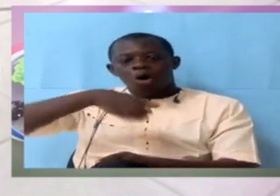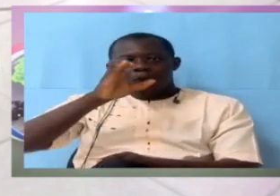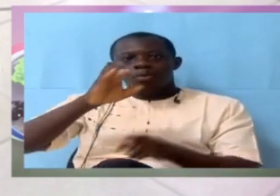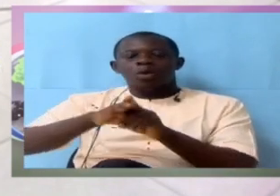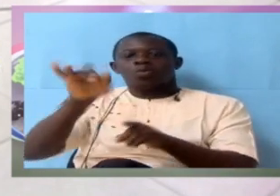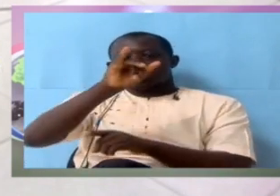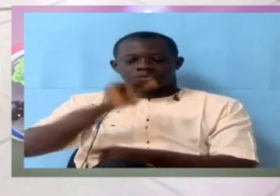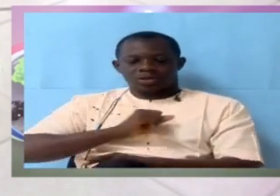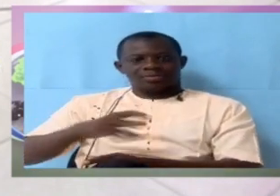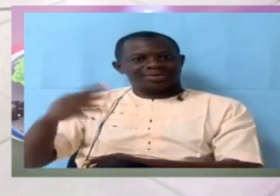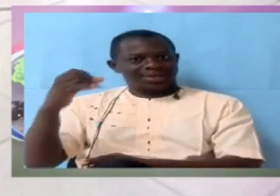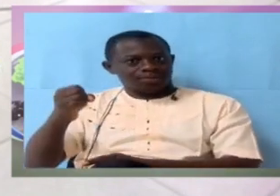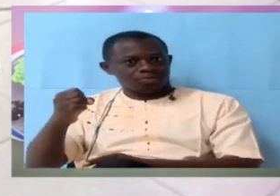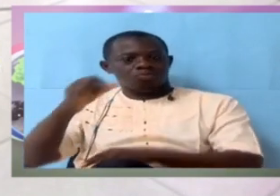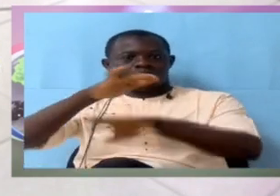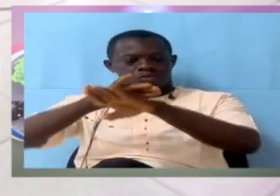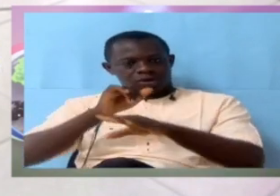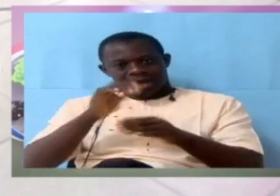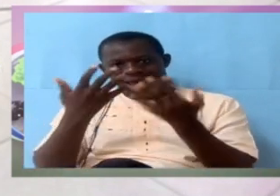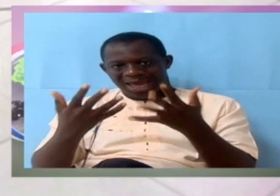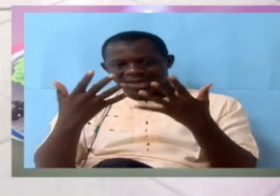which he was holding in his hand.